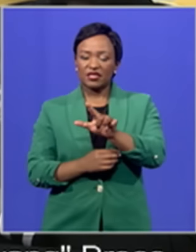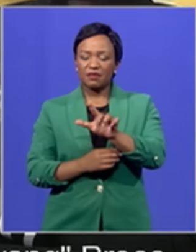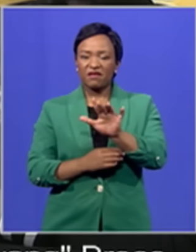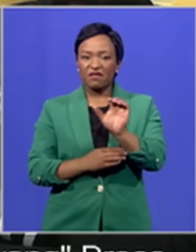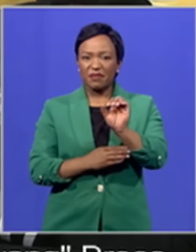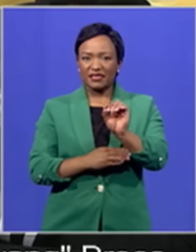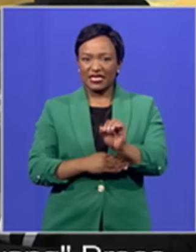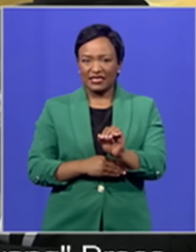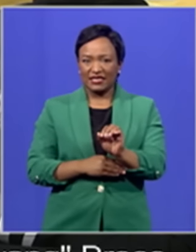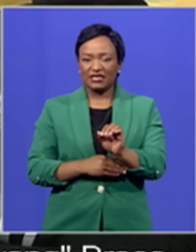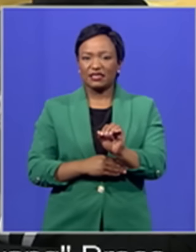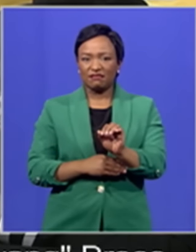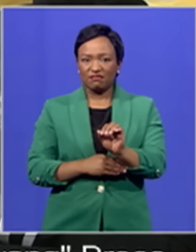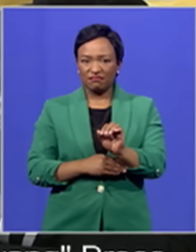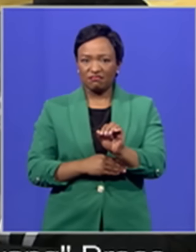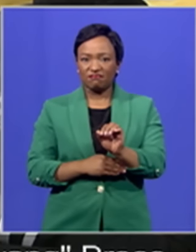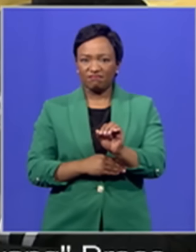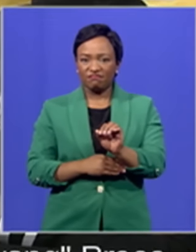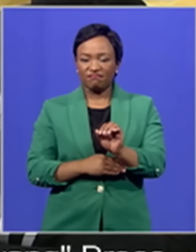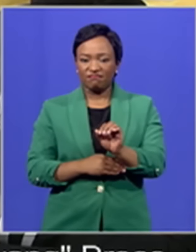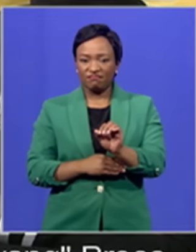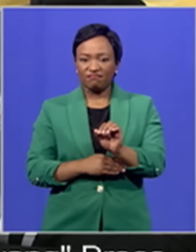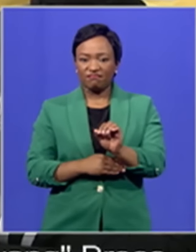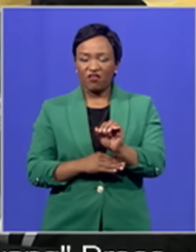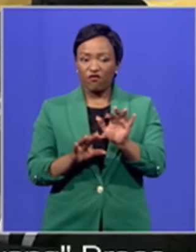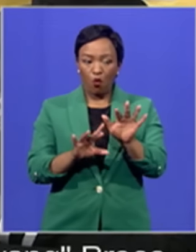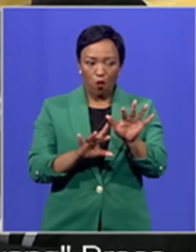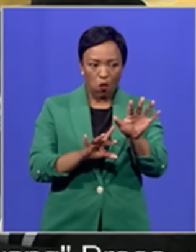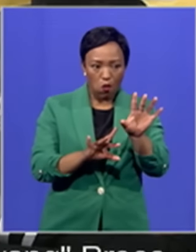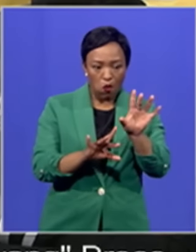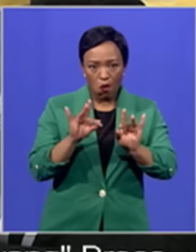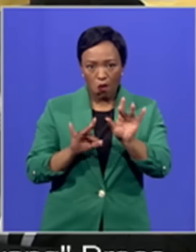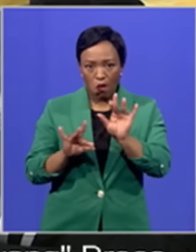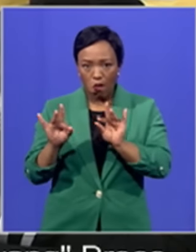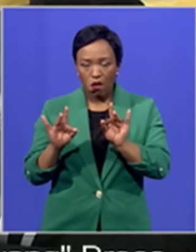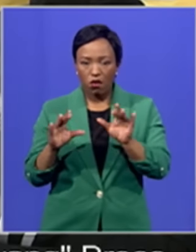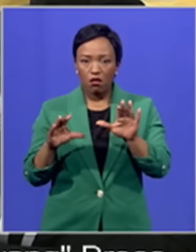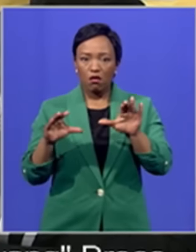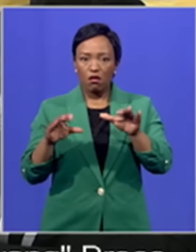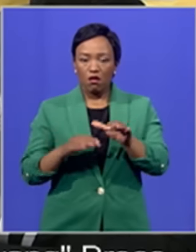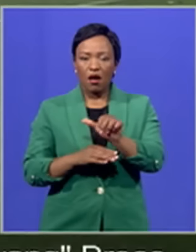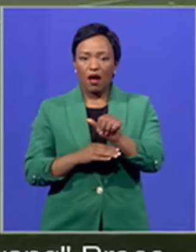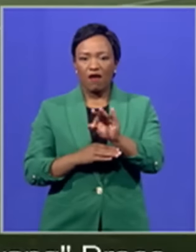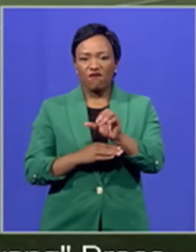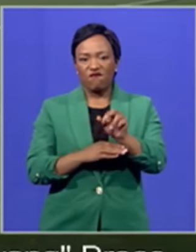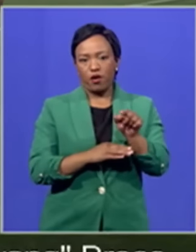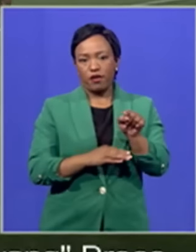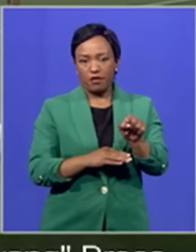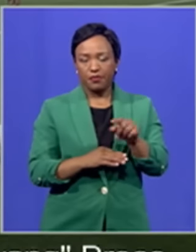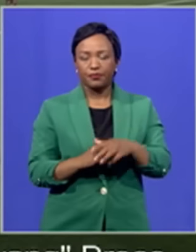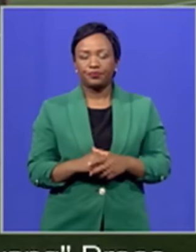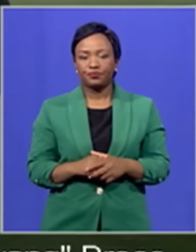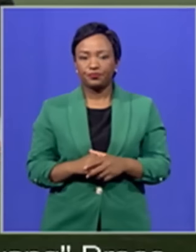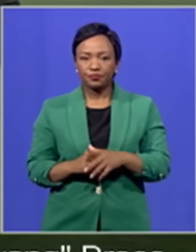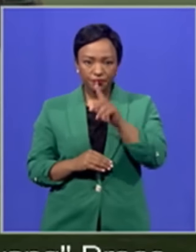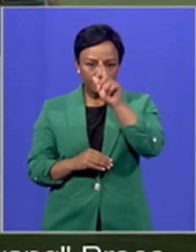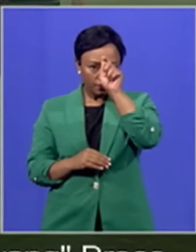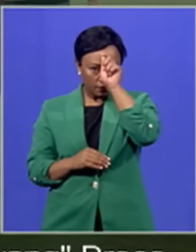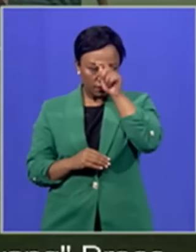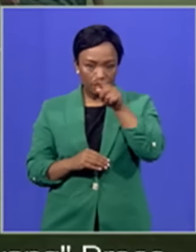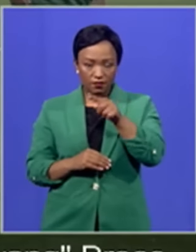75% of the selection is made for AFCON. Bafana ba